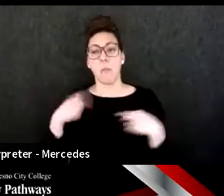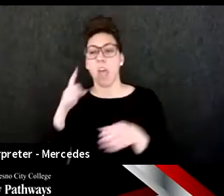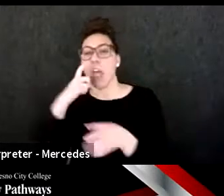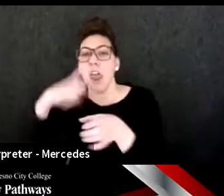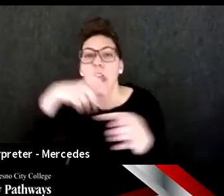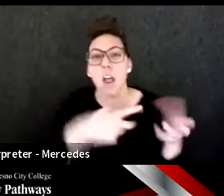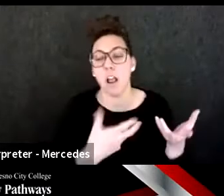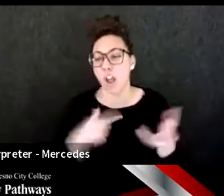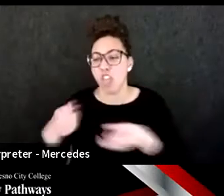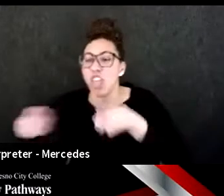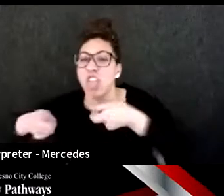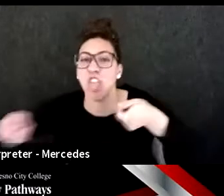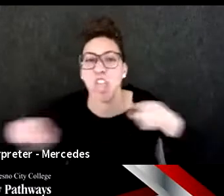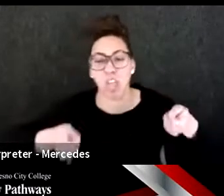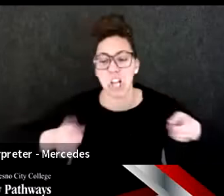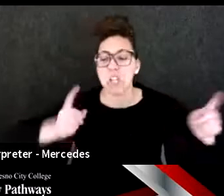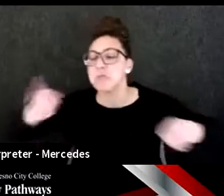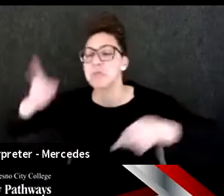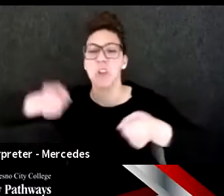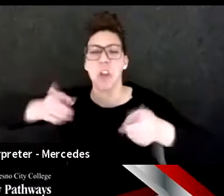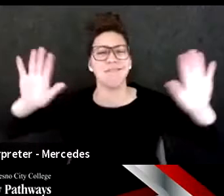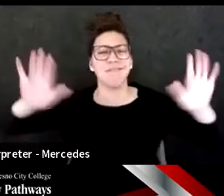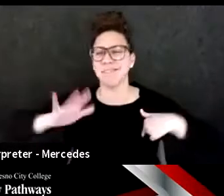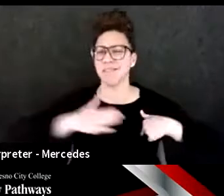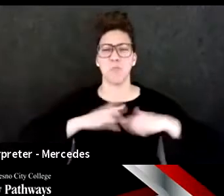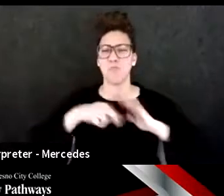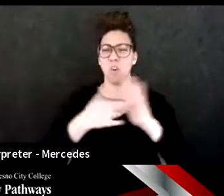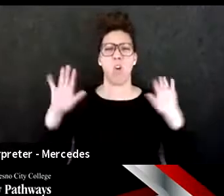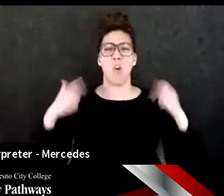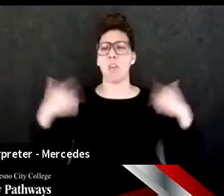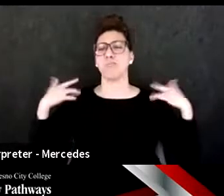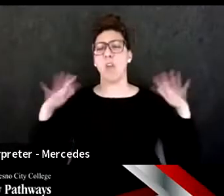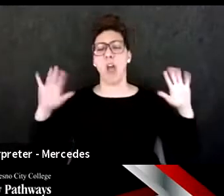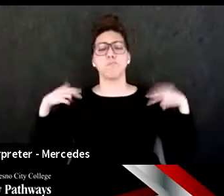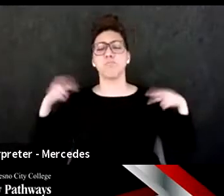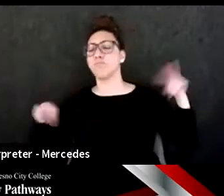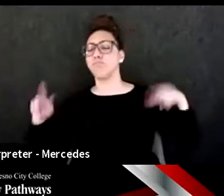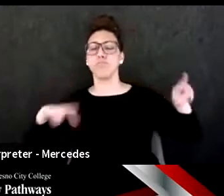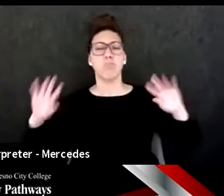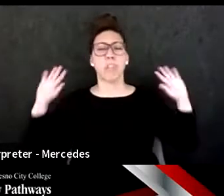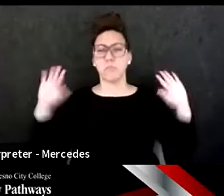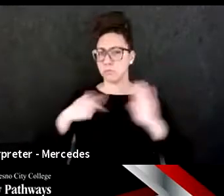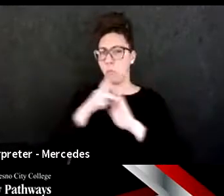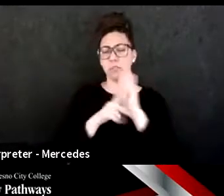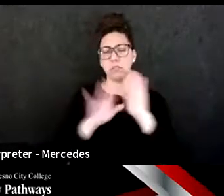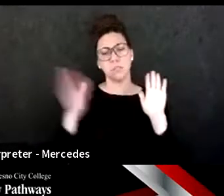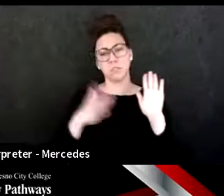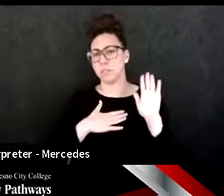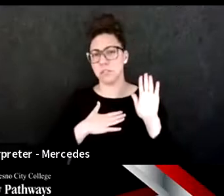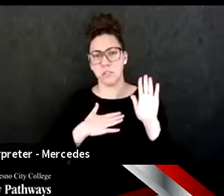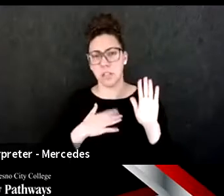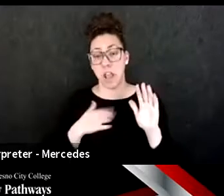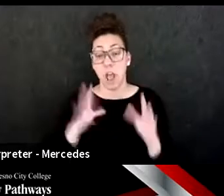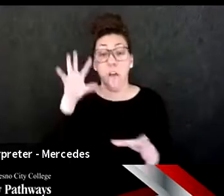with the running of the colleges because that's not our role. And that's definitely not my role anymore. And I'm too far removed to even,